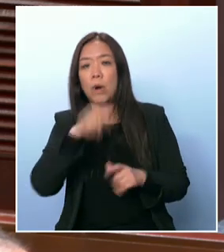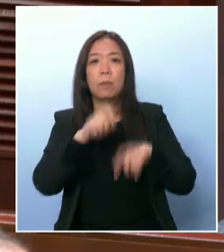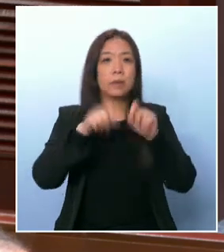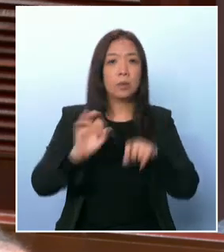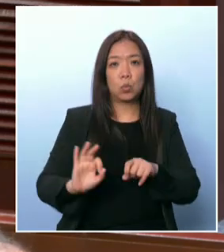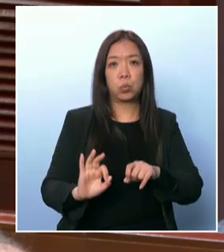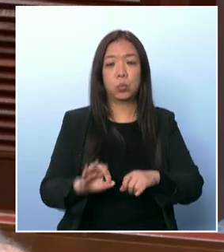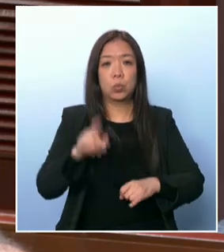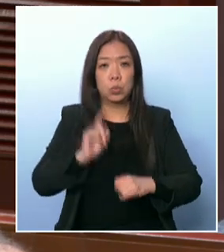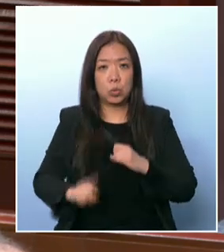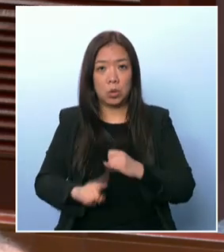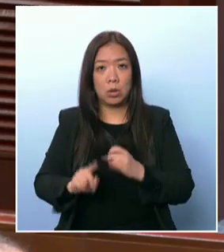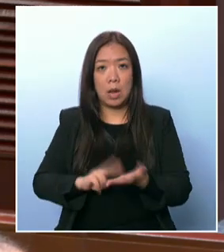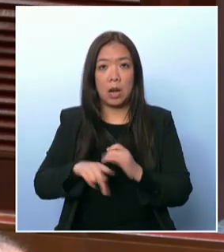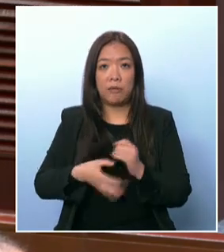Center to be built in Pok Fu Lam,